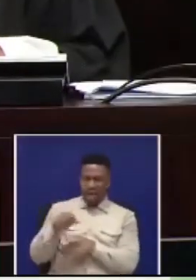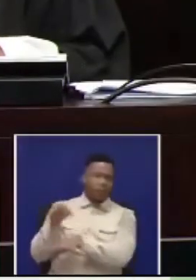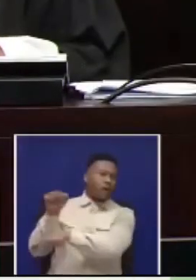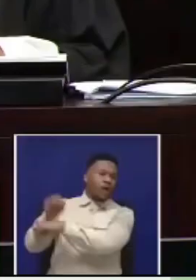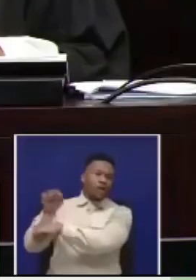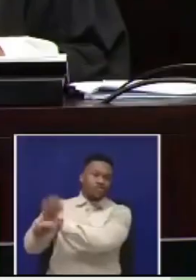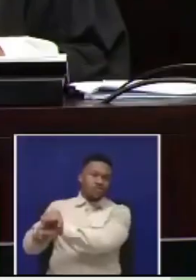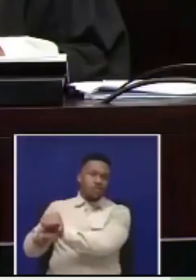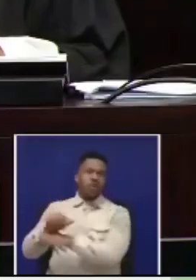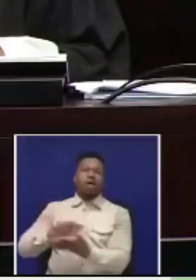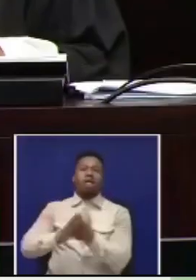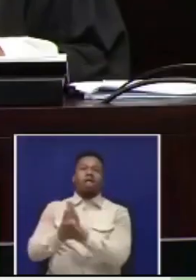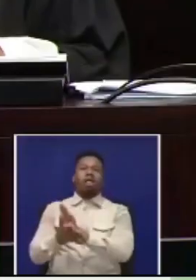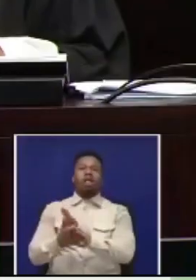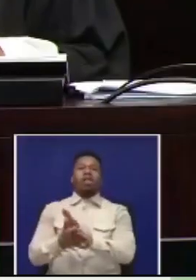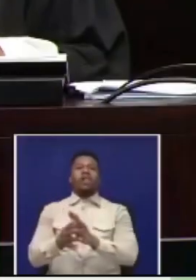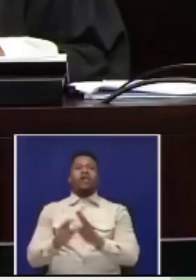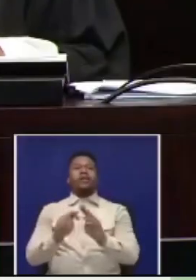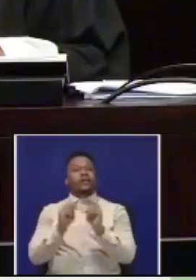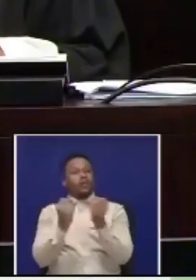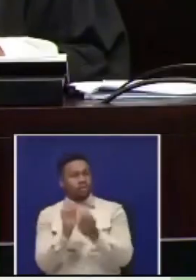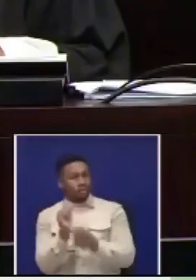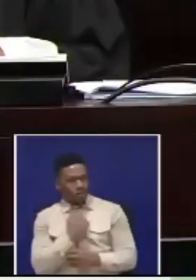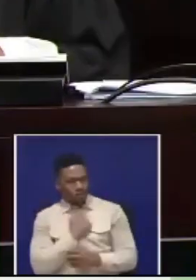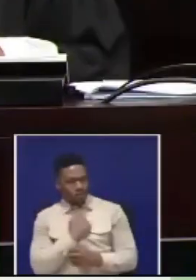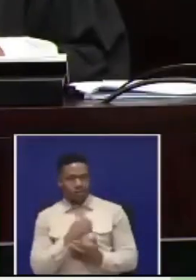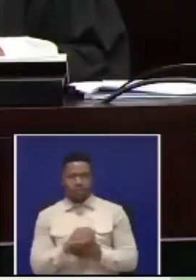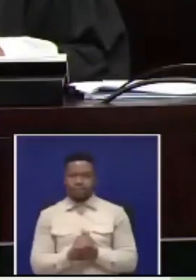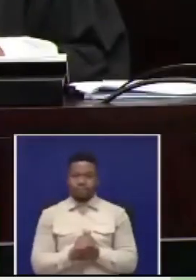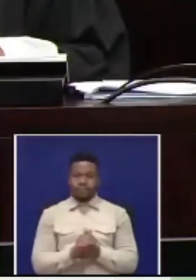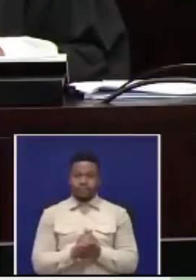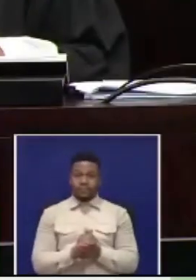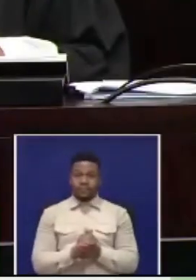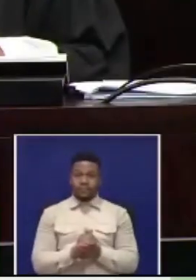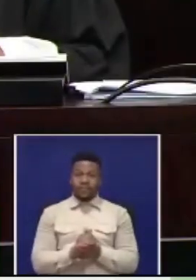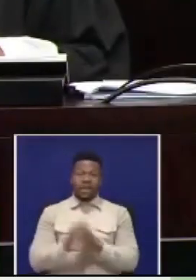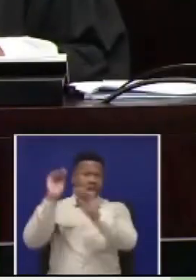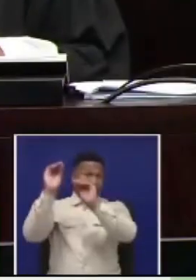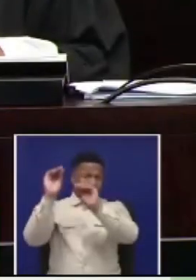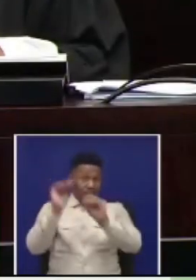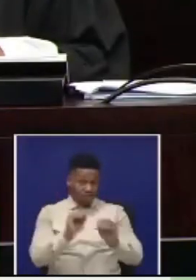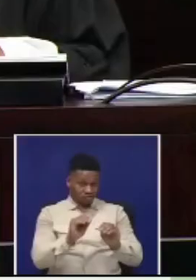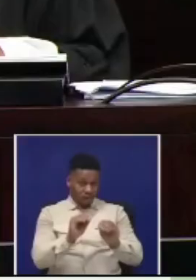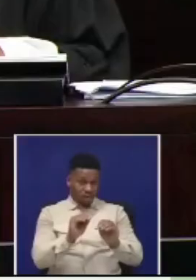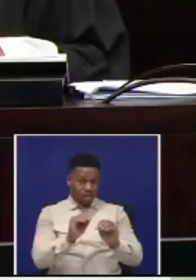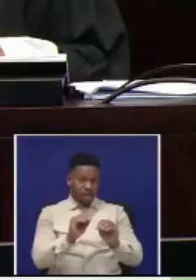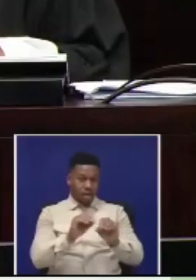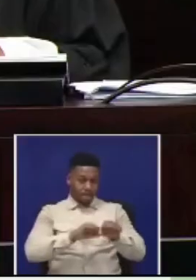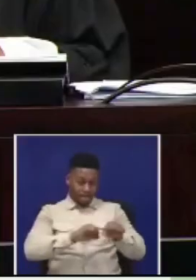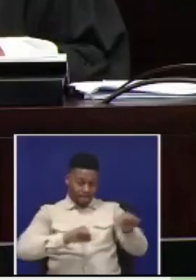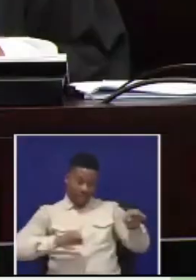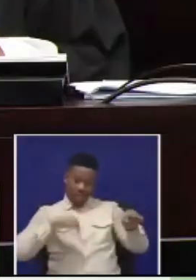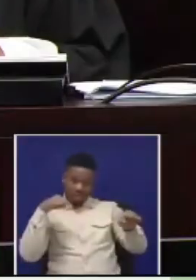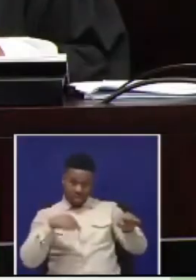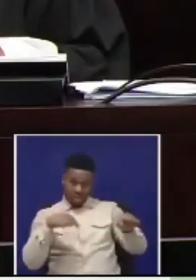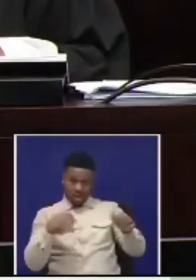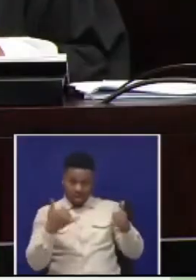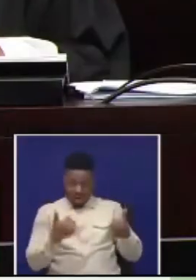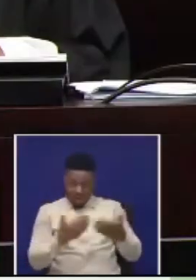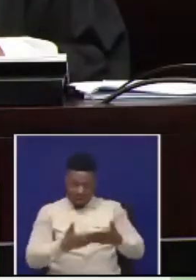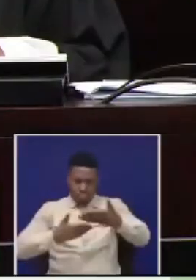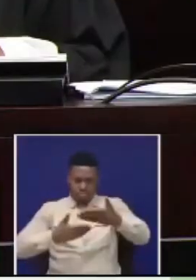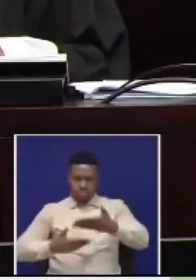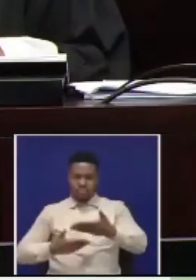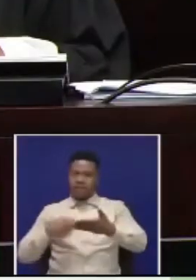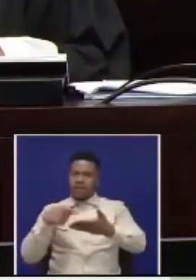nation. The Immigration Amendment Bill before us is a necessary correction mandated by the Concord, mandating that